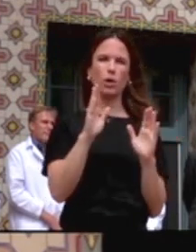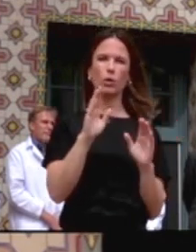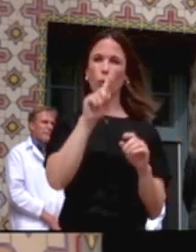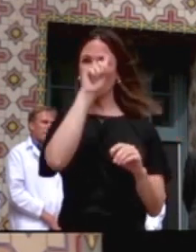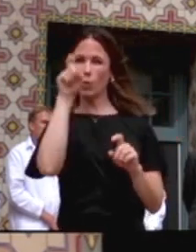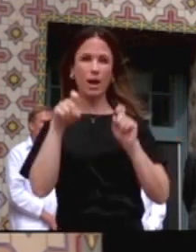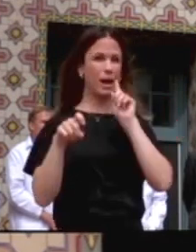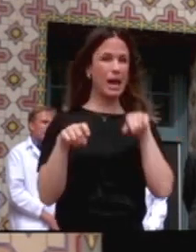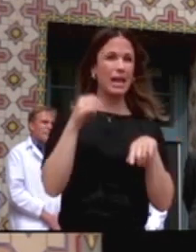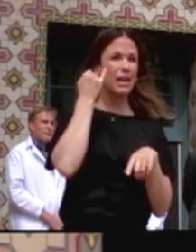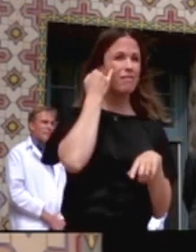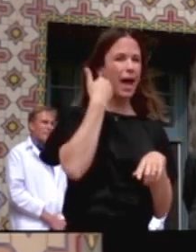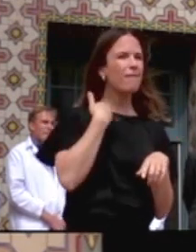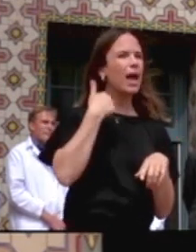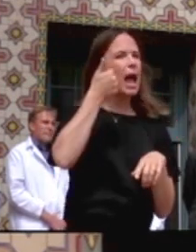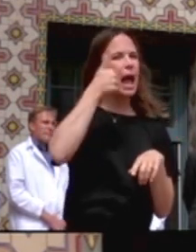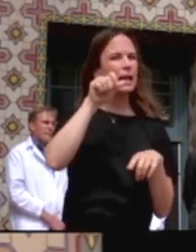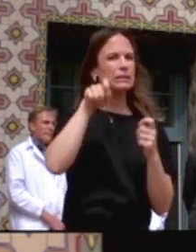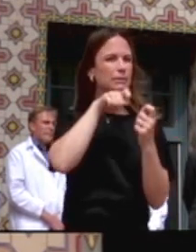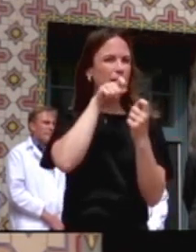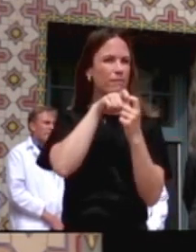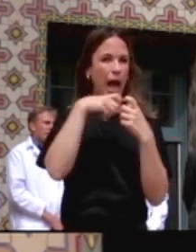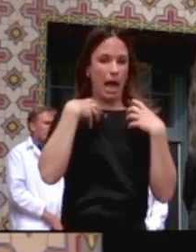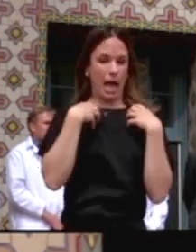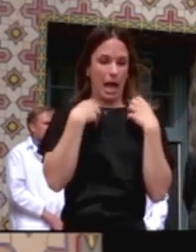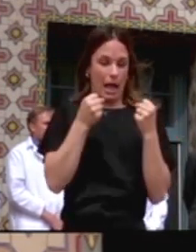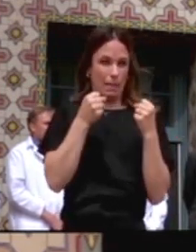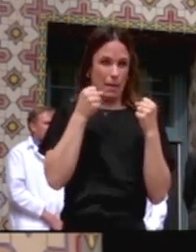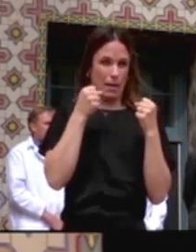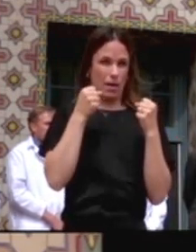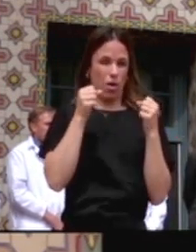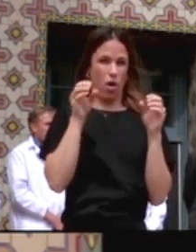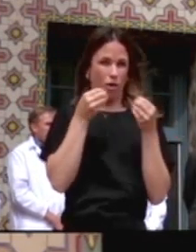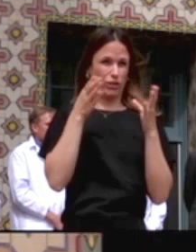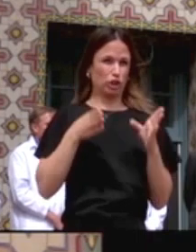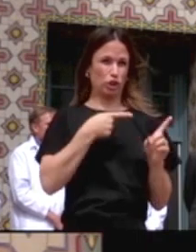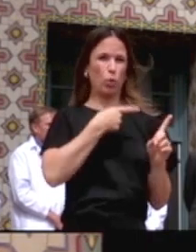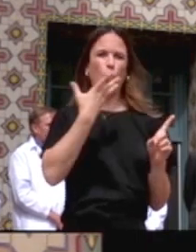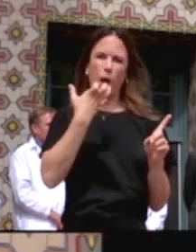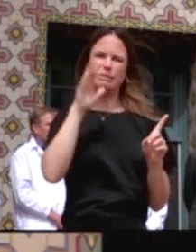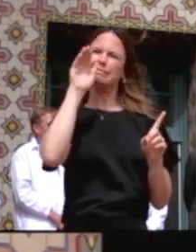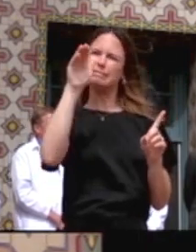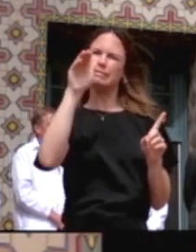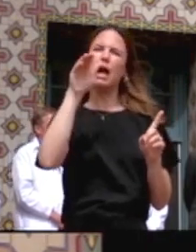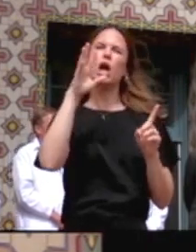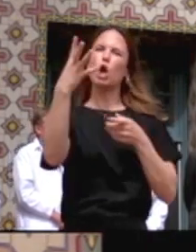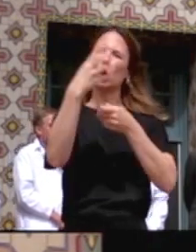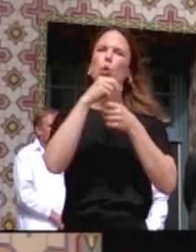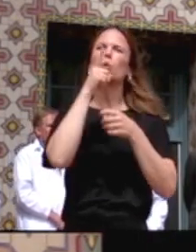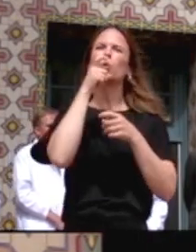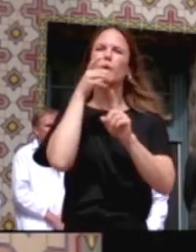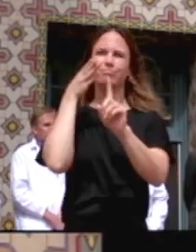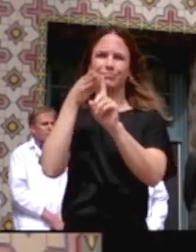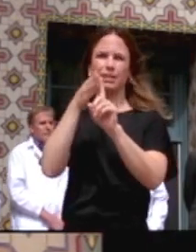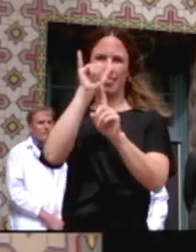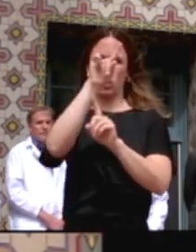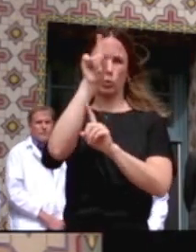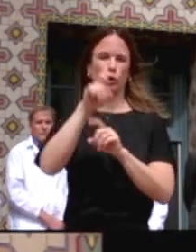and answers. If there are particular health officers that you would like to respond, please include that at the beginning of your